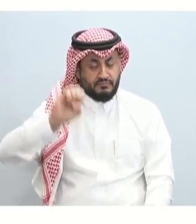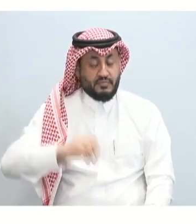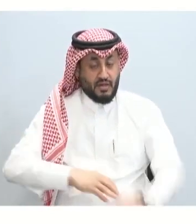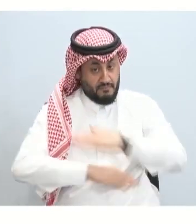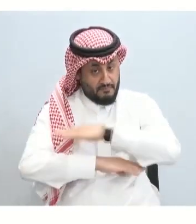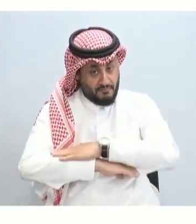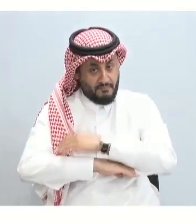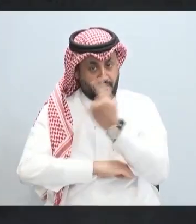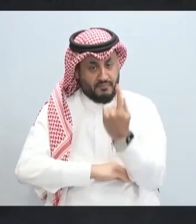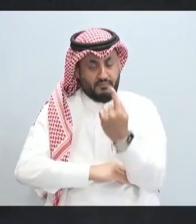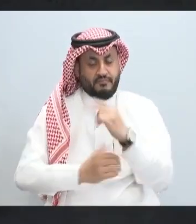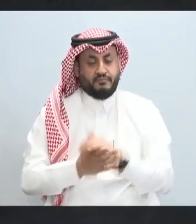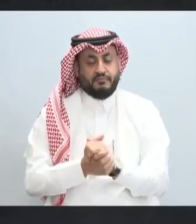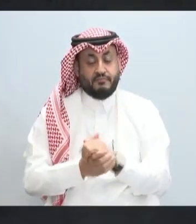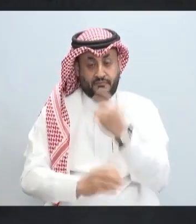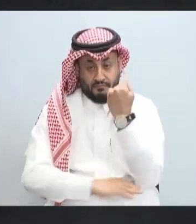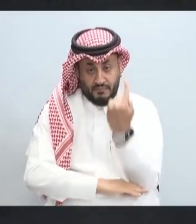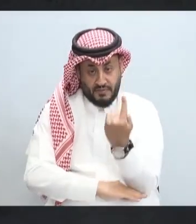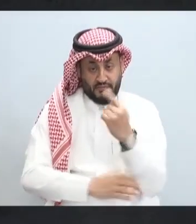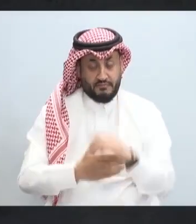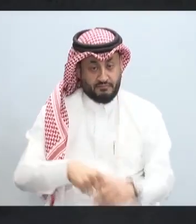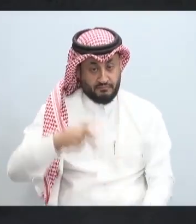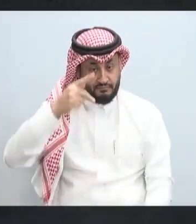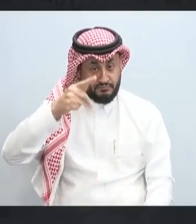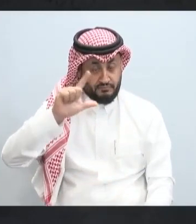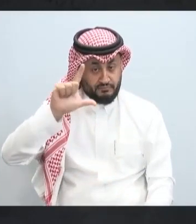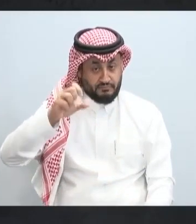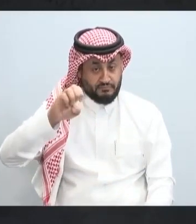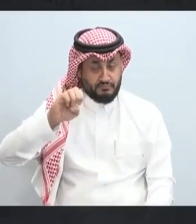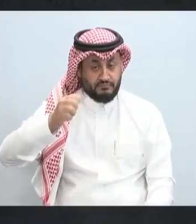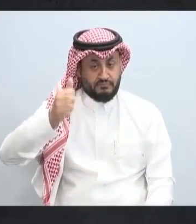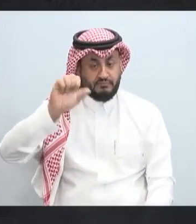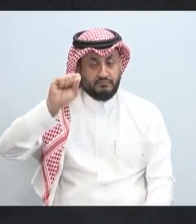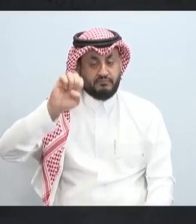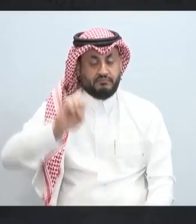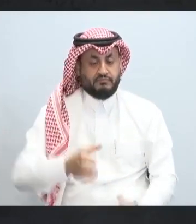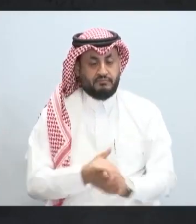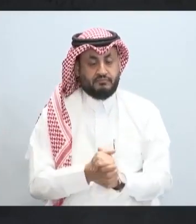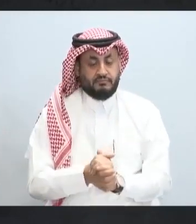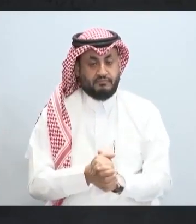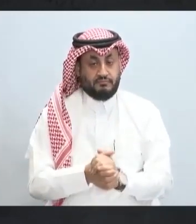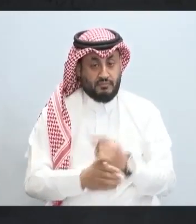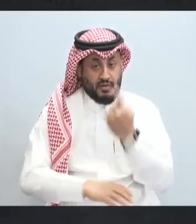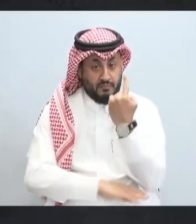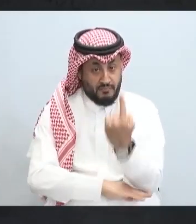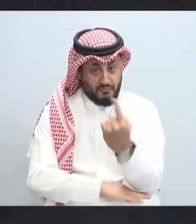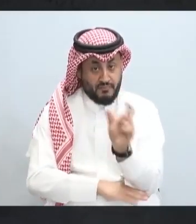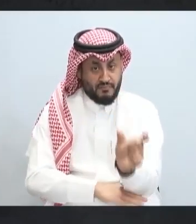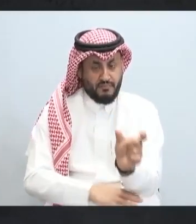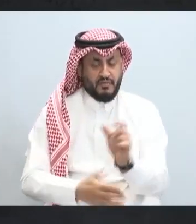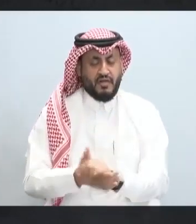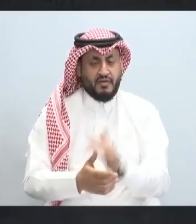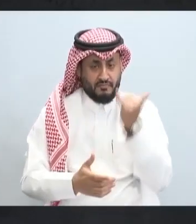water? Oh, water, please. What do you want? Coffee or tea? Tea, please. It